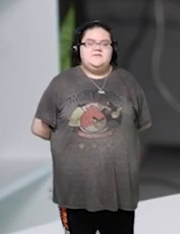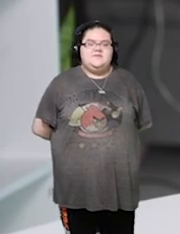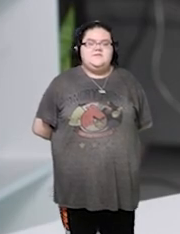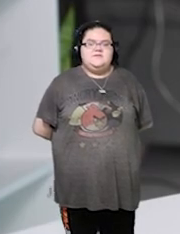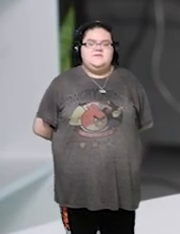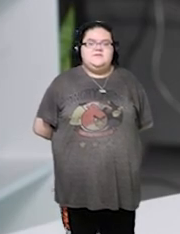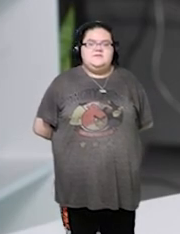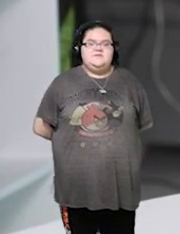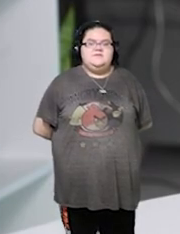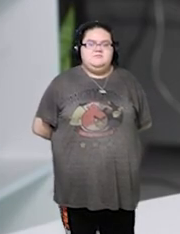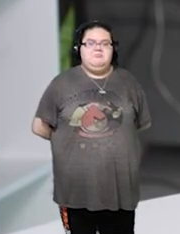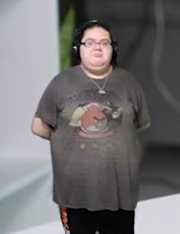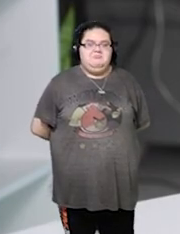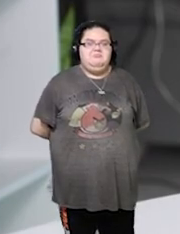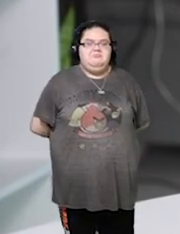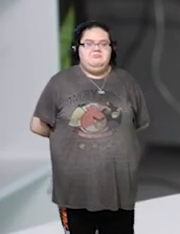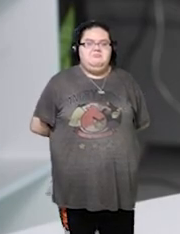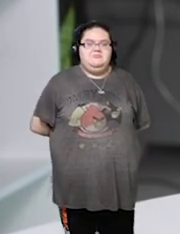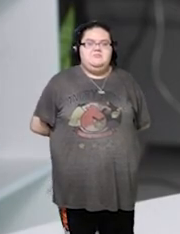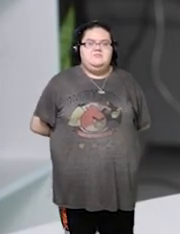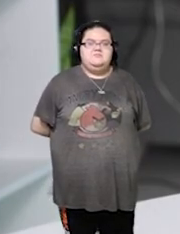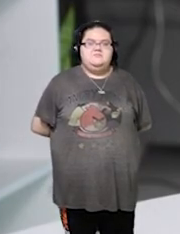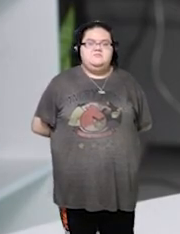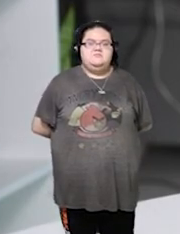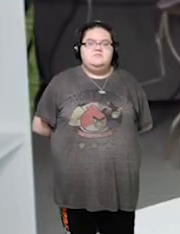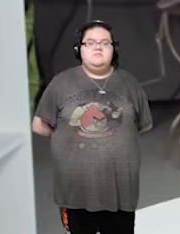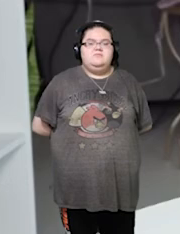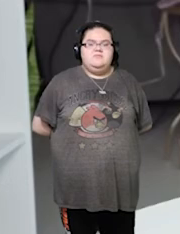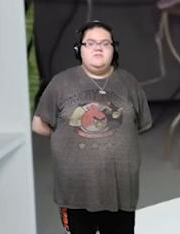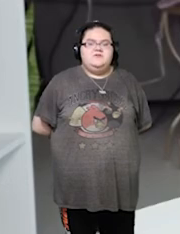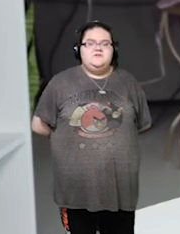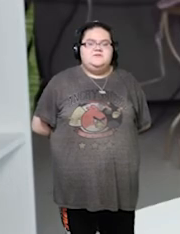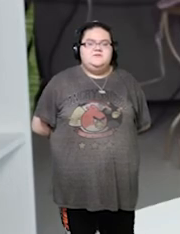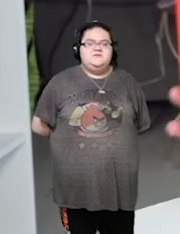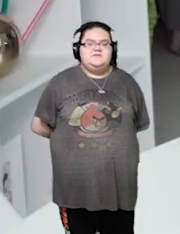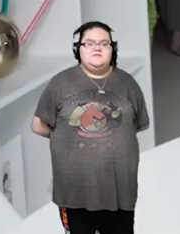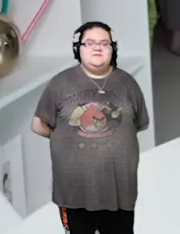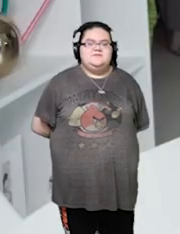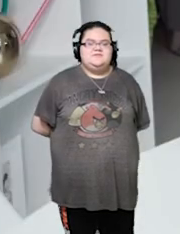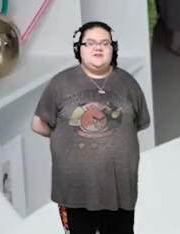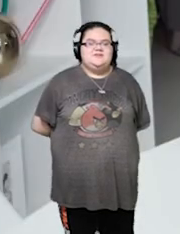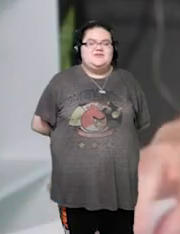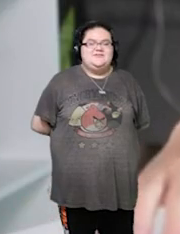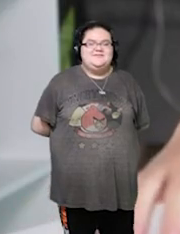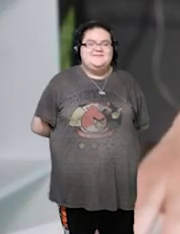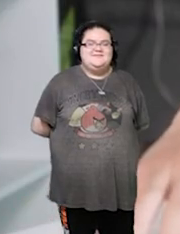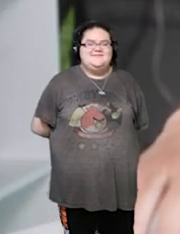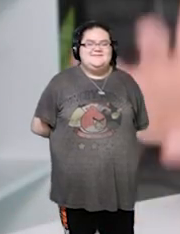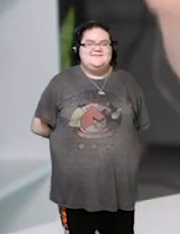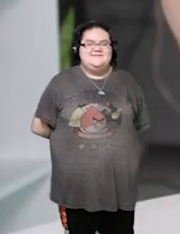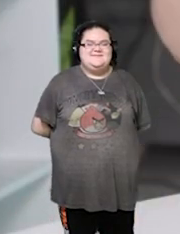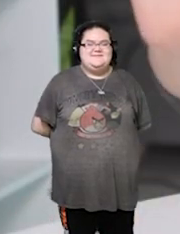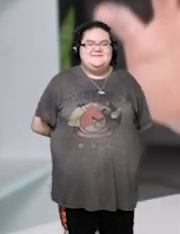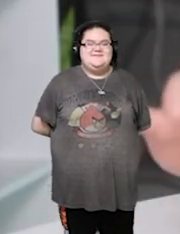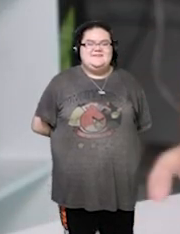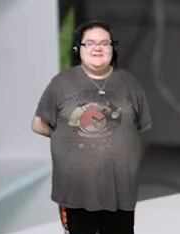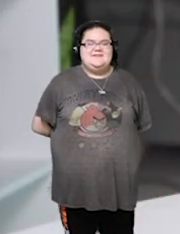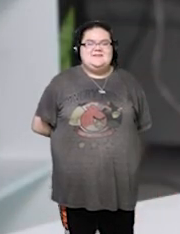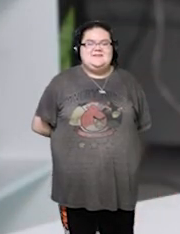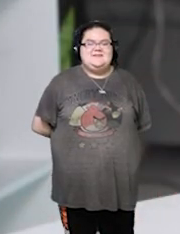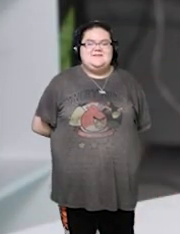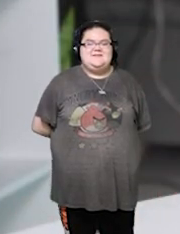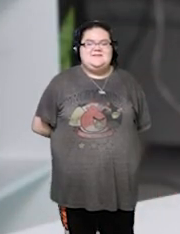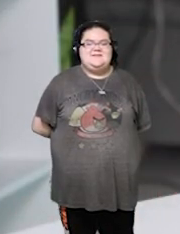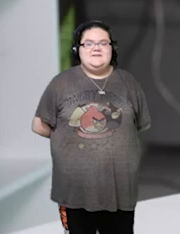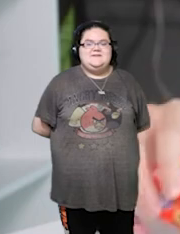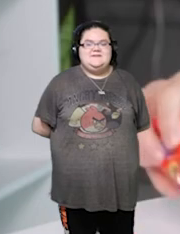seven bars that you get inside here. It's about 20p a bar right there. Done though. Less than 20p actually. Done though. Then, even better, right? We